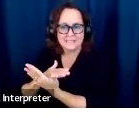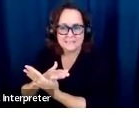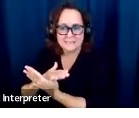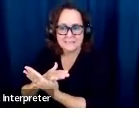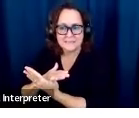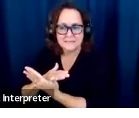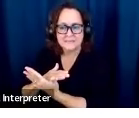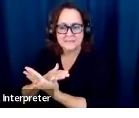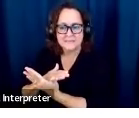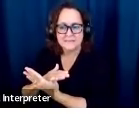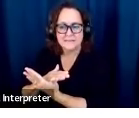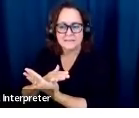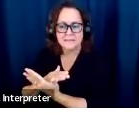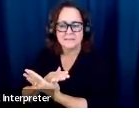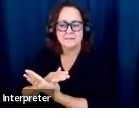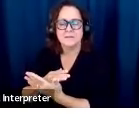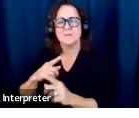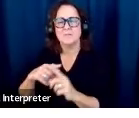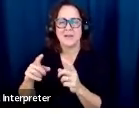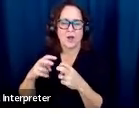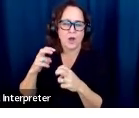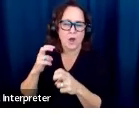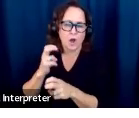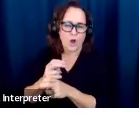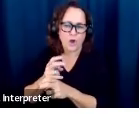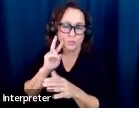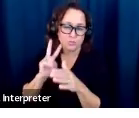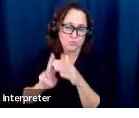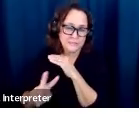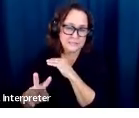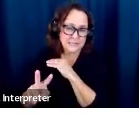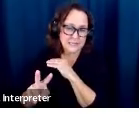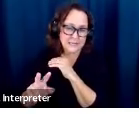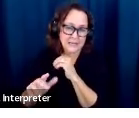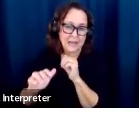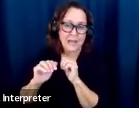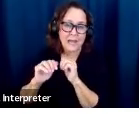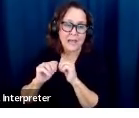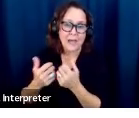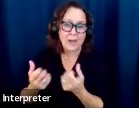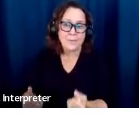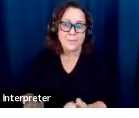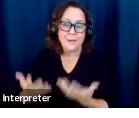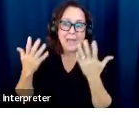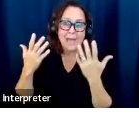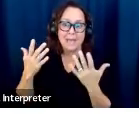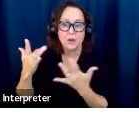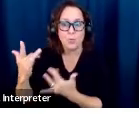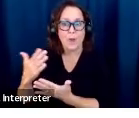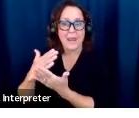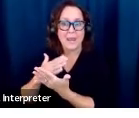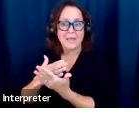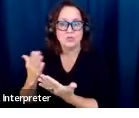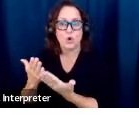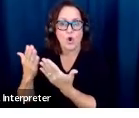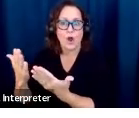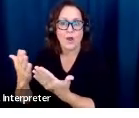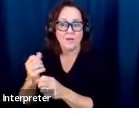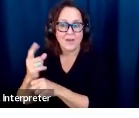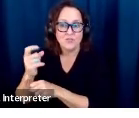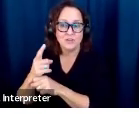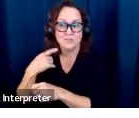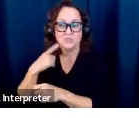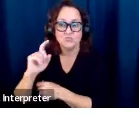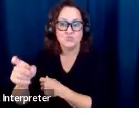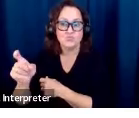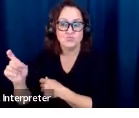that encompassed. But it's difficult to kind of predict how many waitlist offers go out per year and things of that nature.